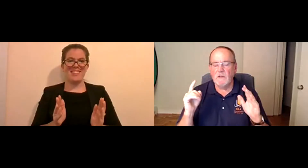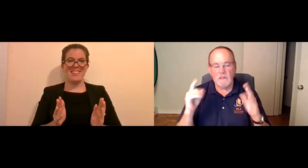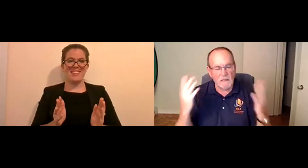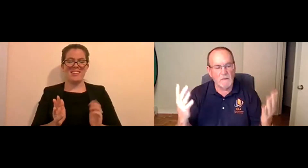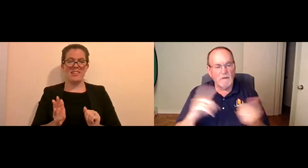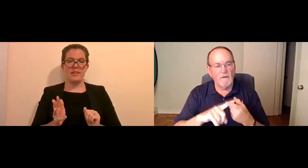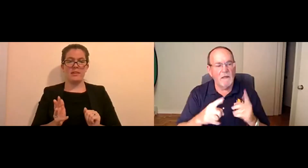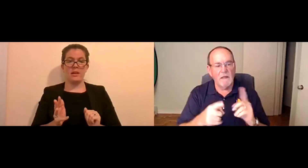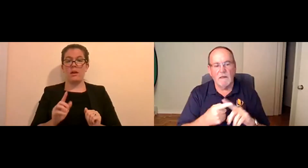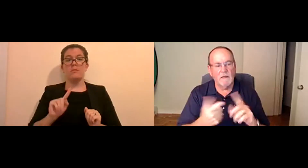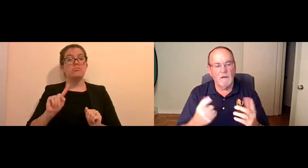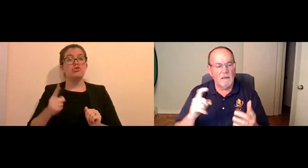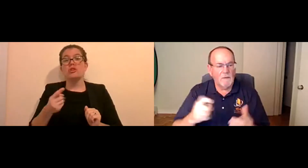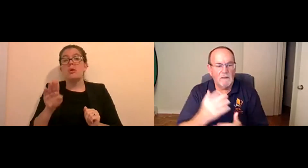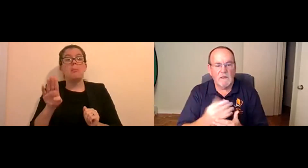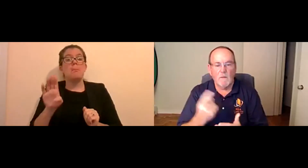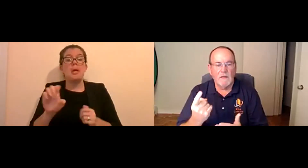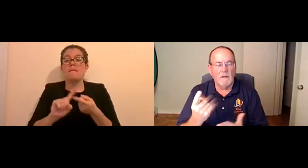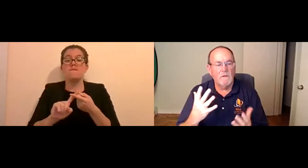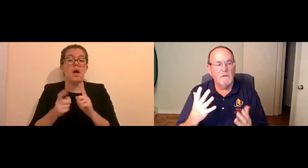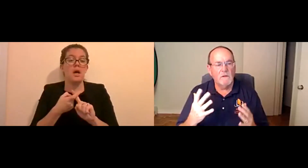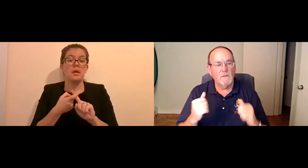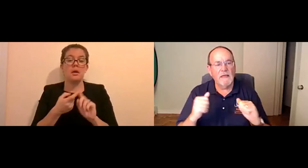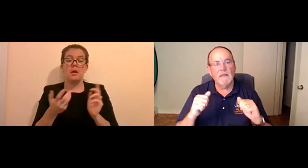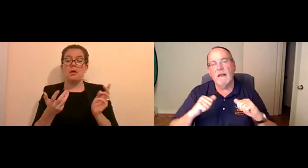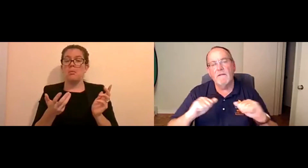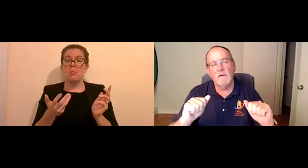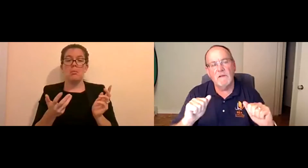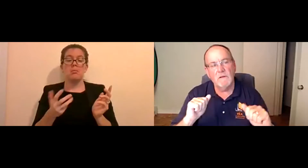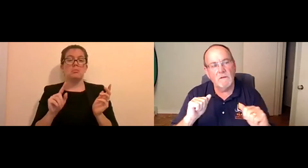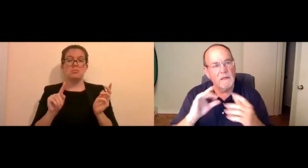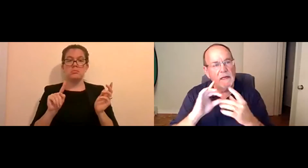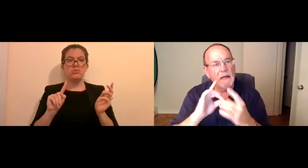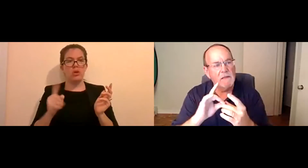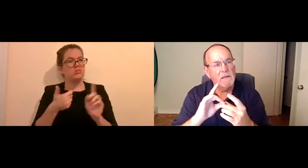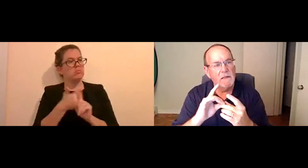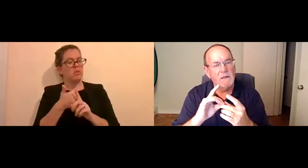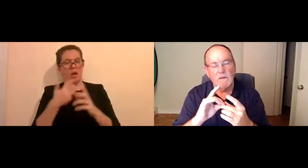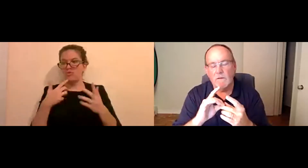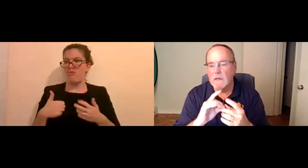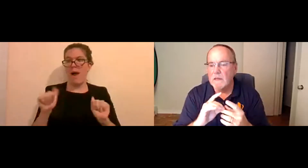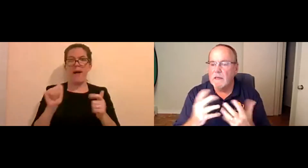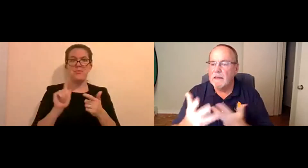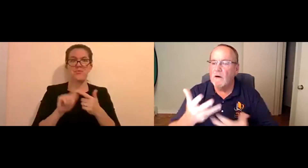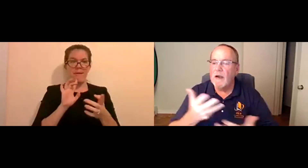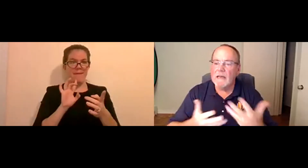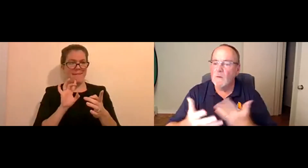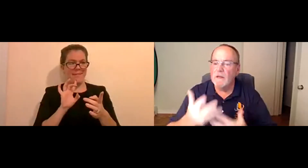you just need to be a friend, and you need to be someone who's making the effort to connect and to